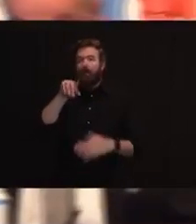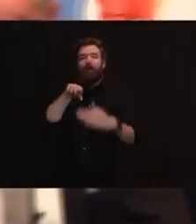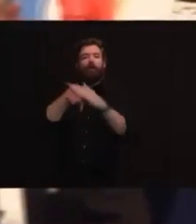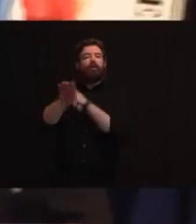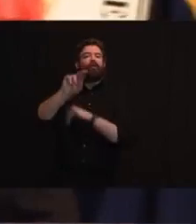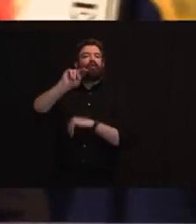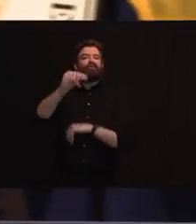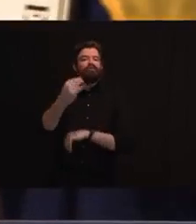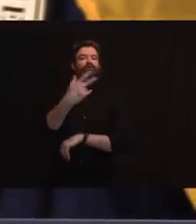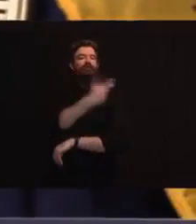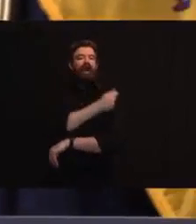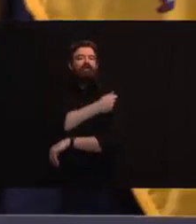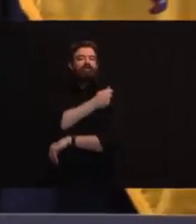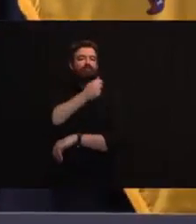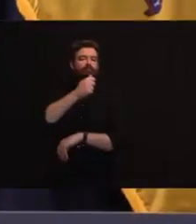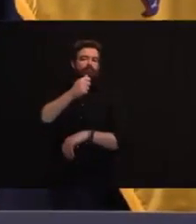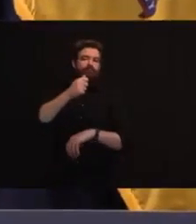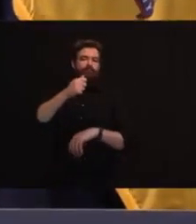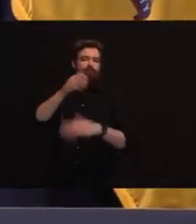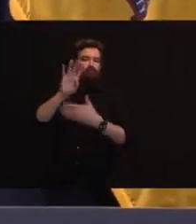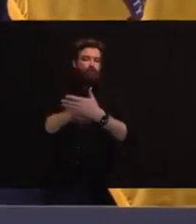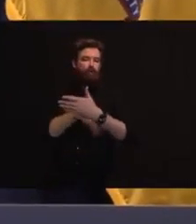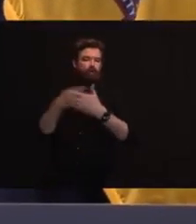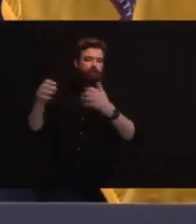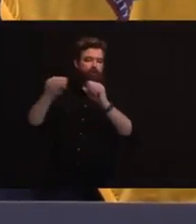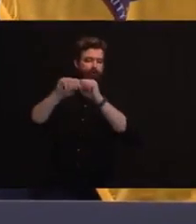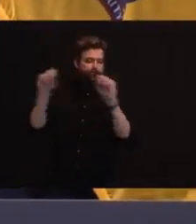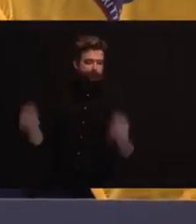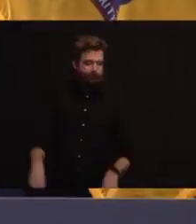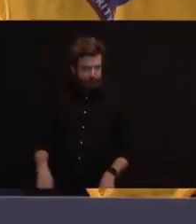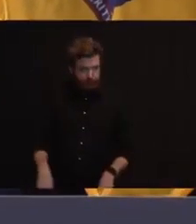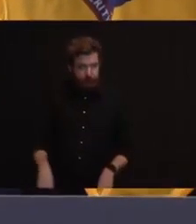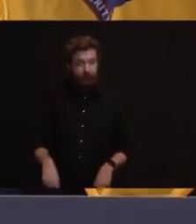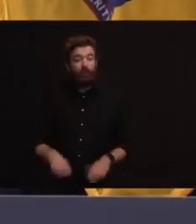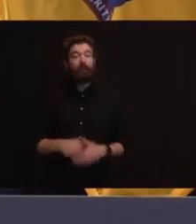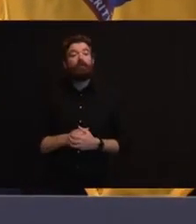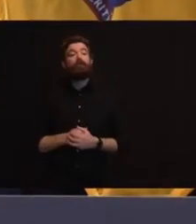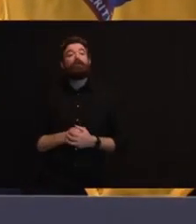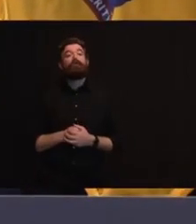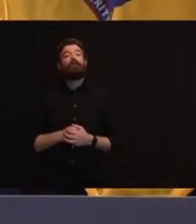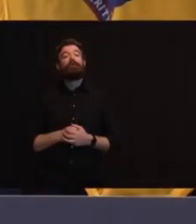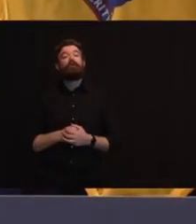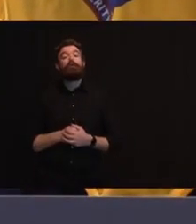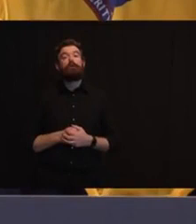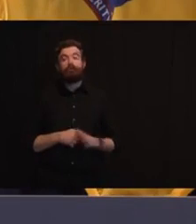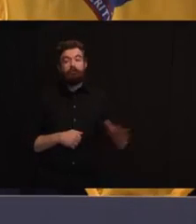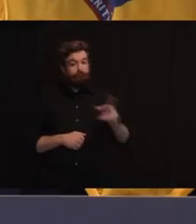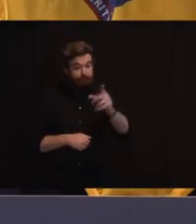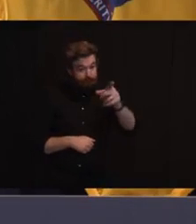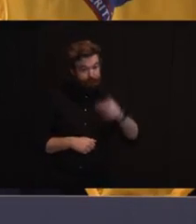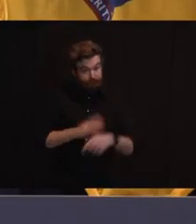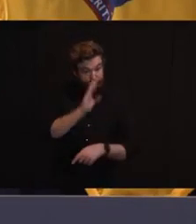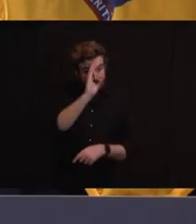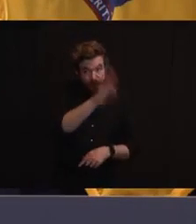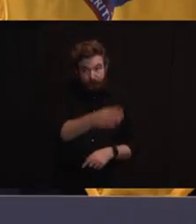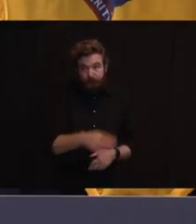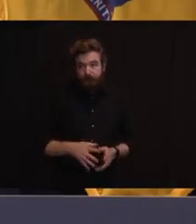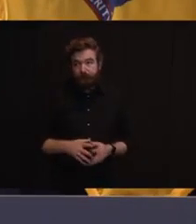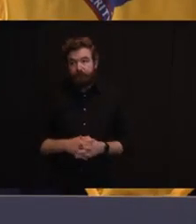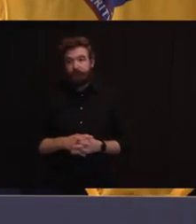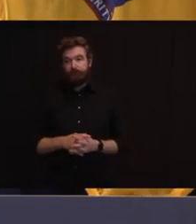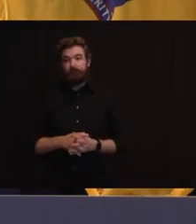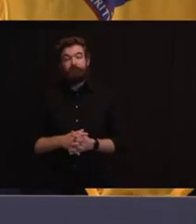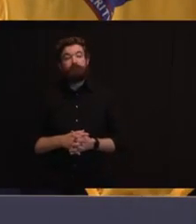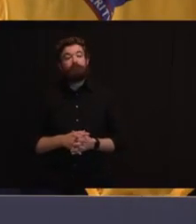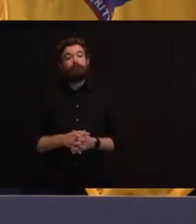afternoon. Good afternoon. You mentioned reports that say it seems like the Federal Reserve has been dwindling and that we are